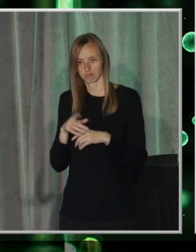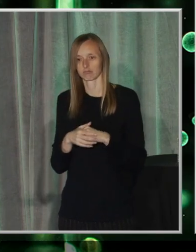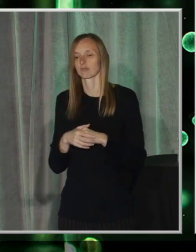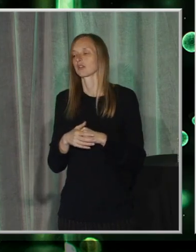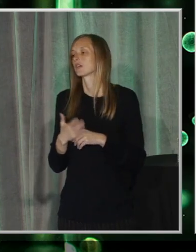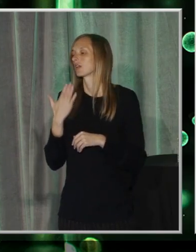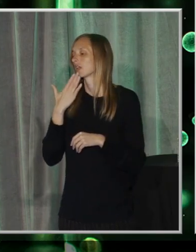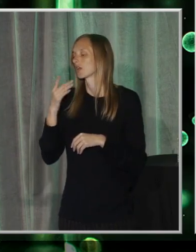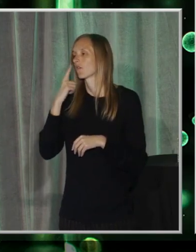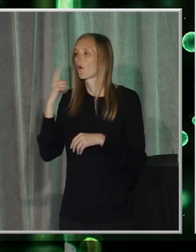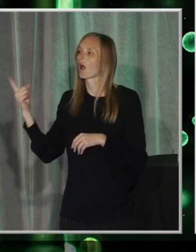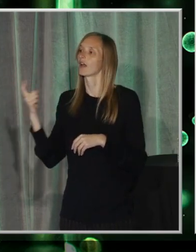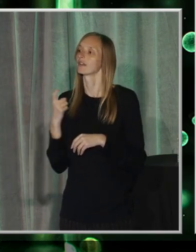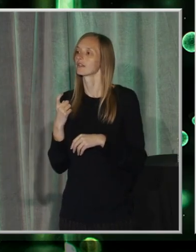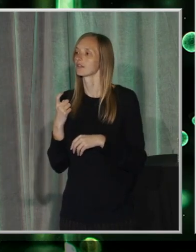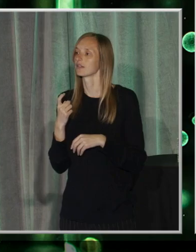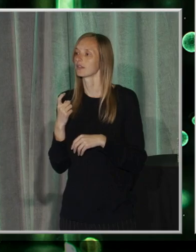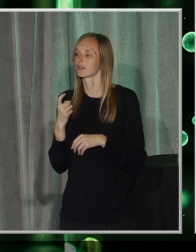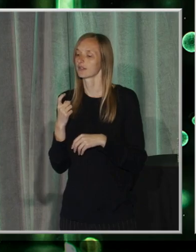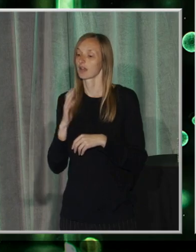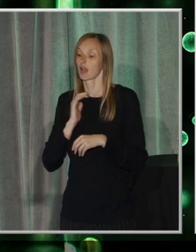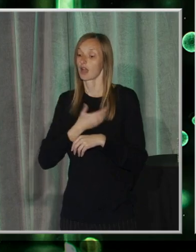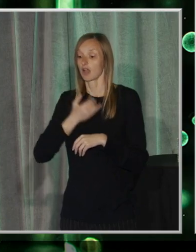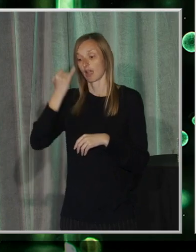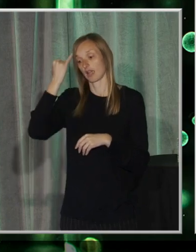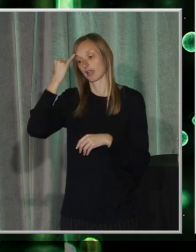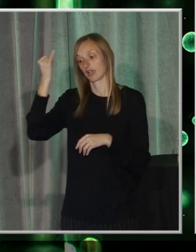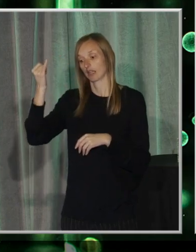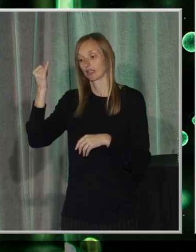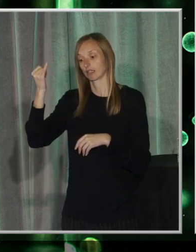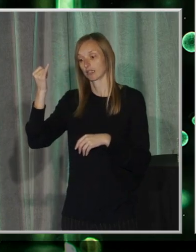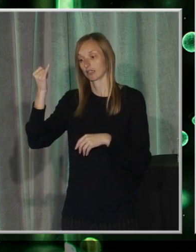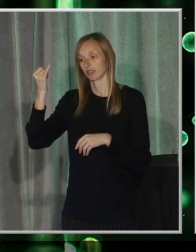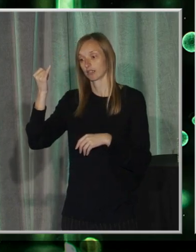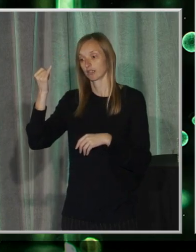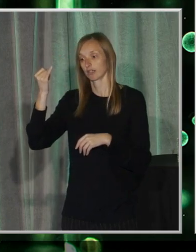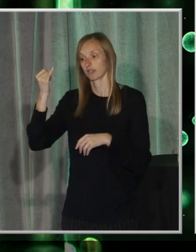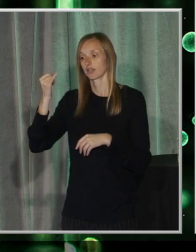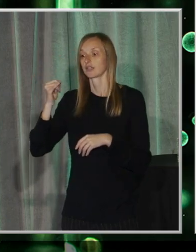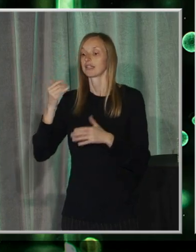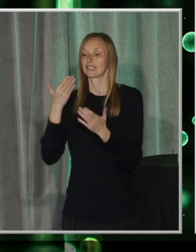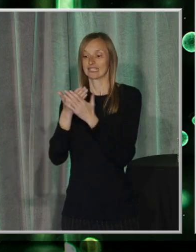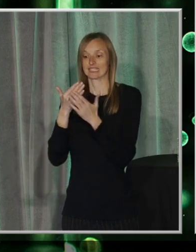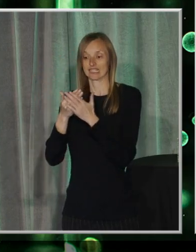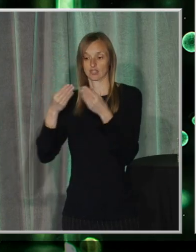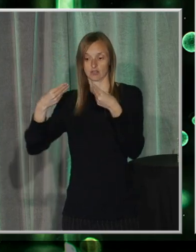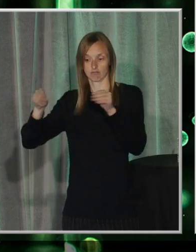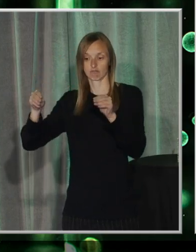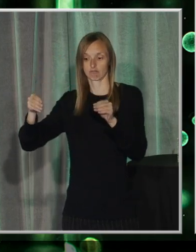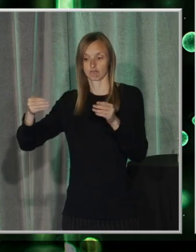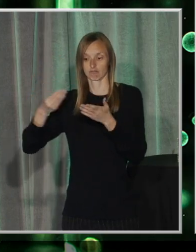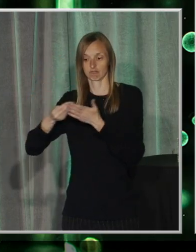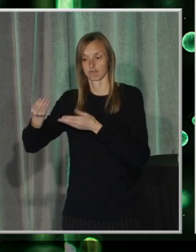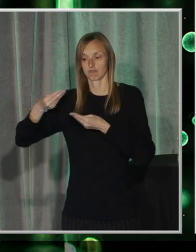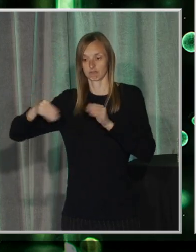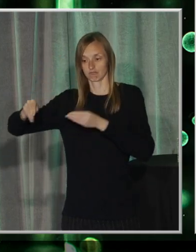Thank you so much. So our thought is just to put on the near the market where the retailers can take their